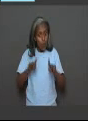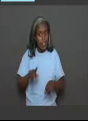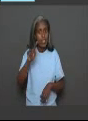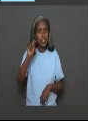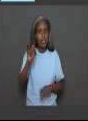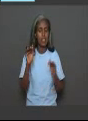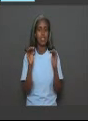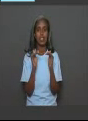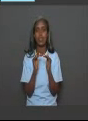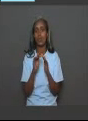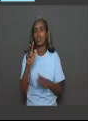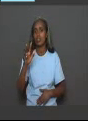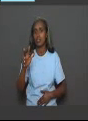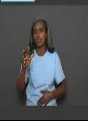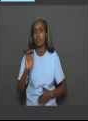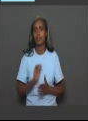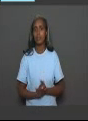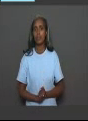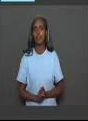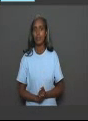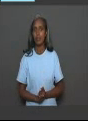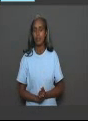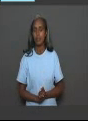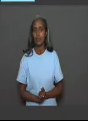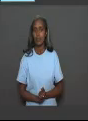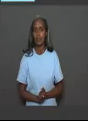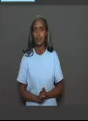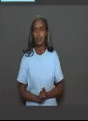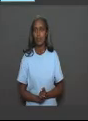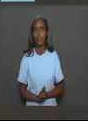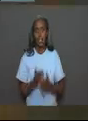0 when T equals 3.